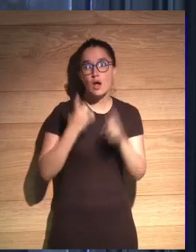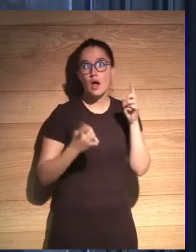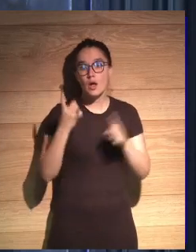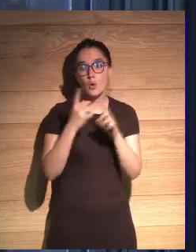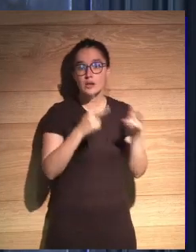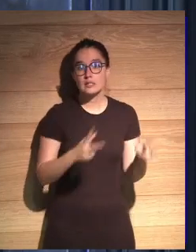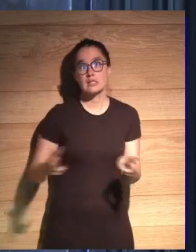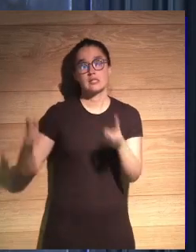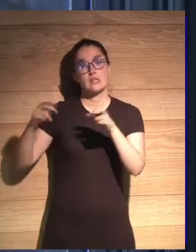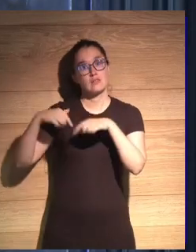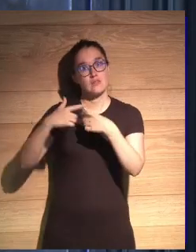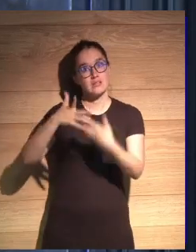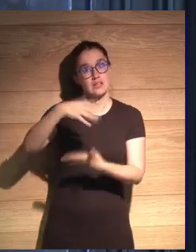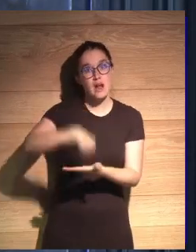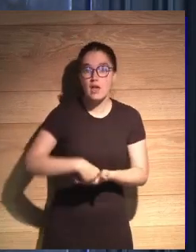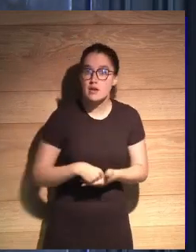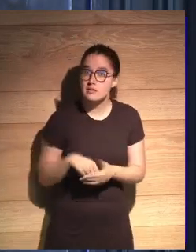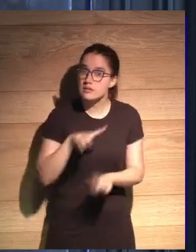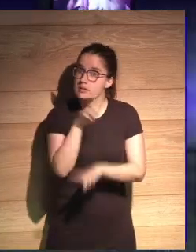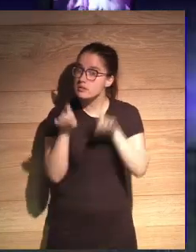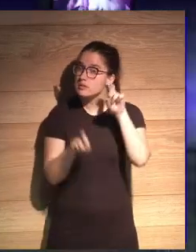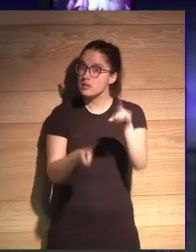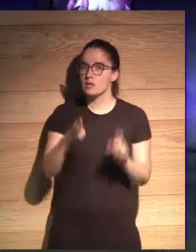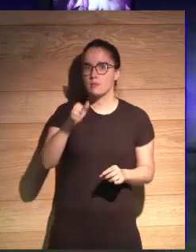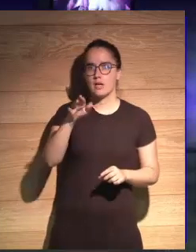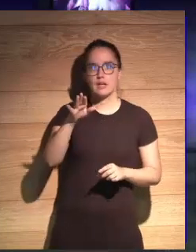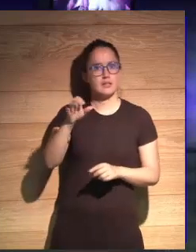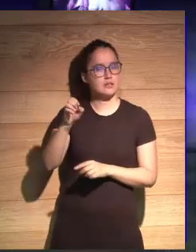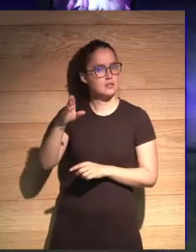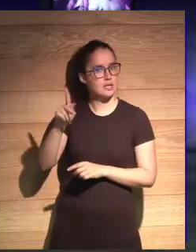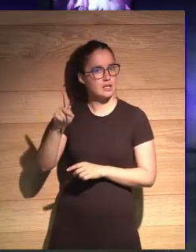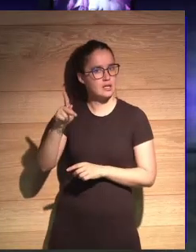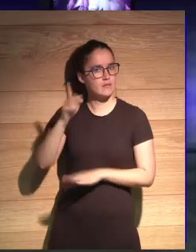books, or after some family situations?